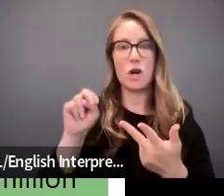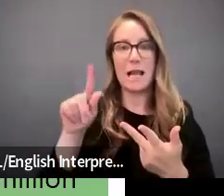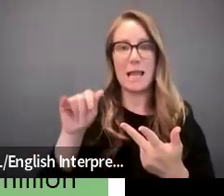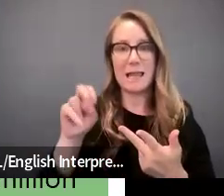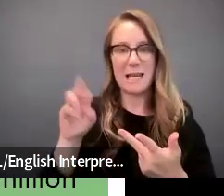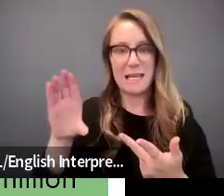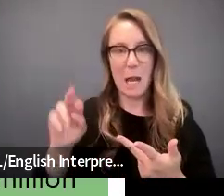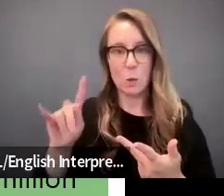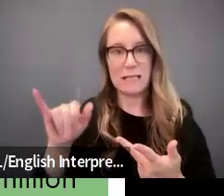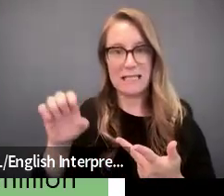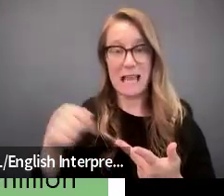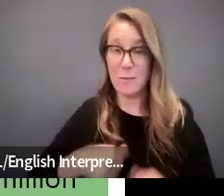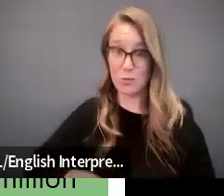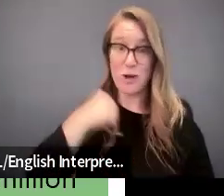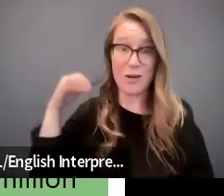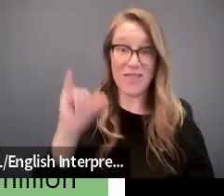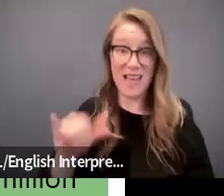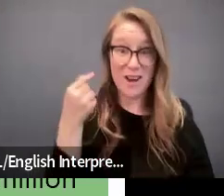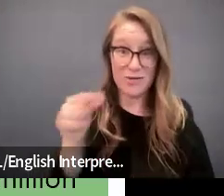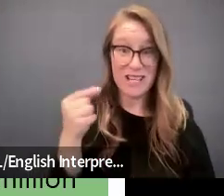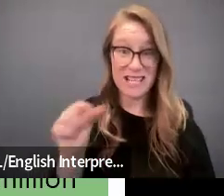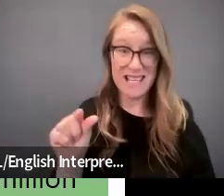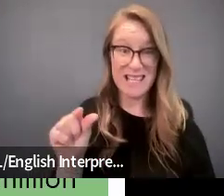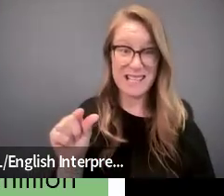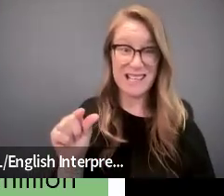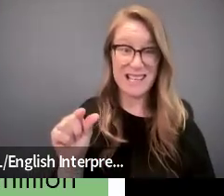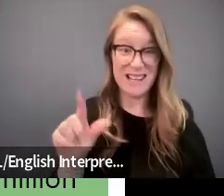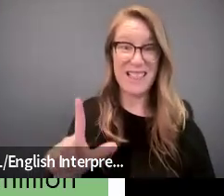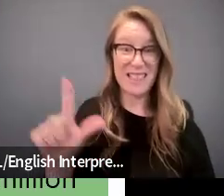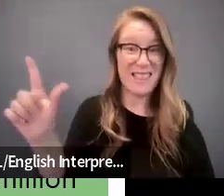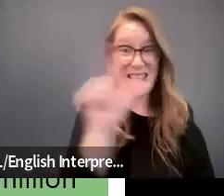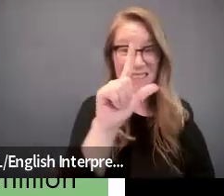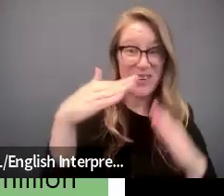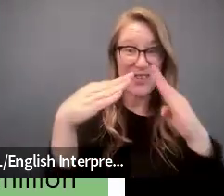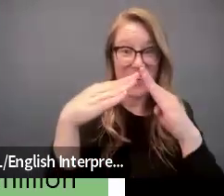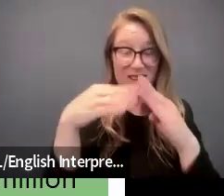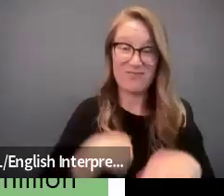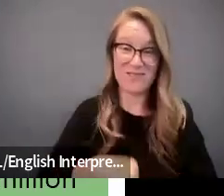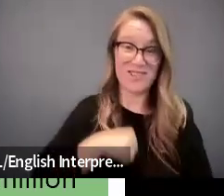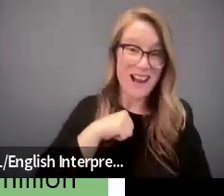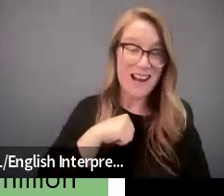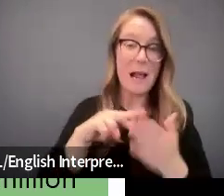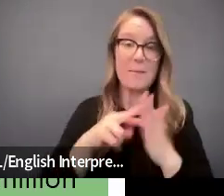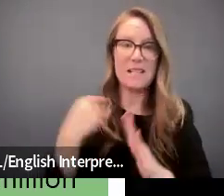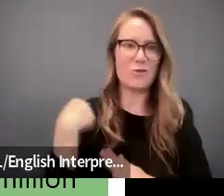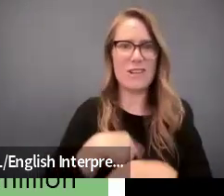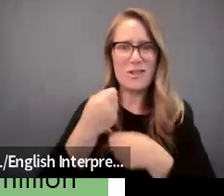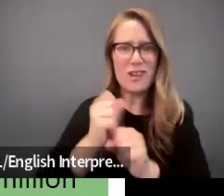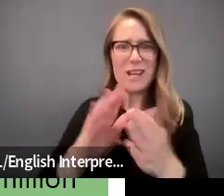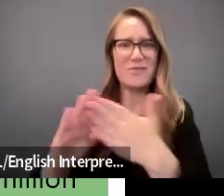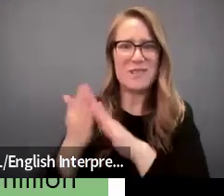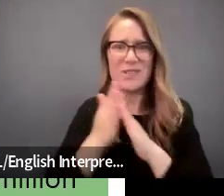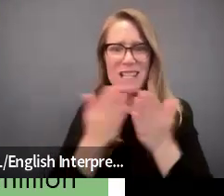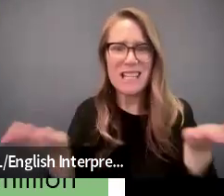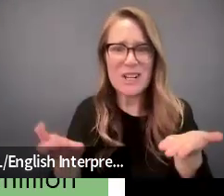counties. I'm proud of that color green up in that left corner. That means we've created community